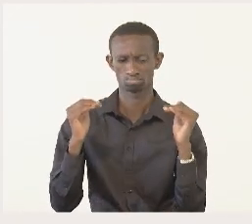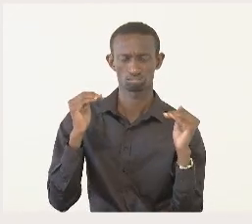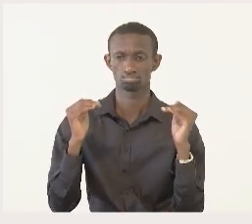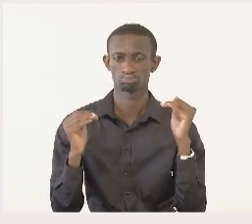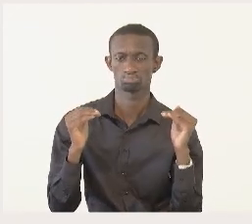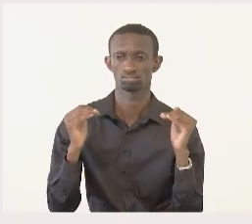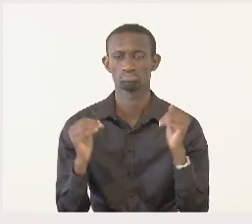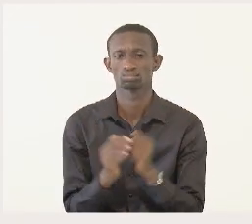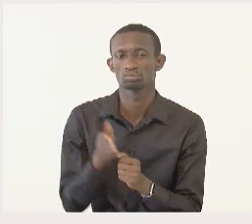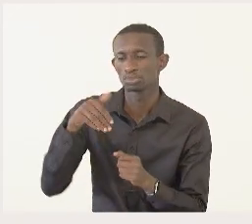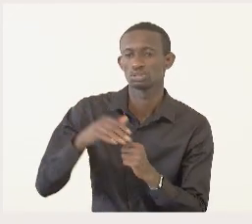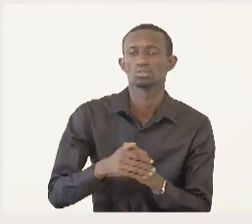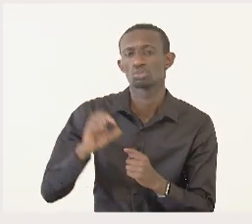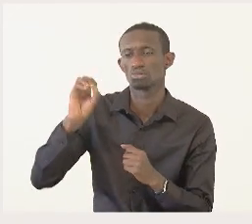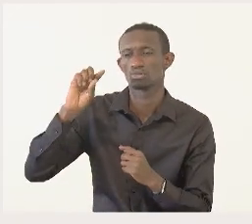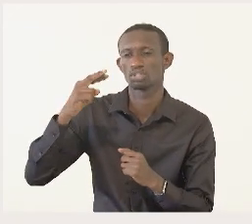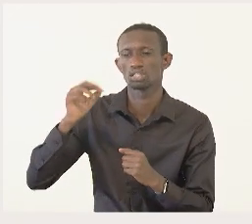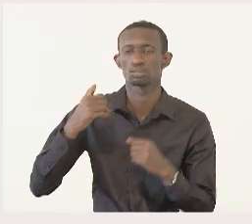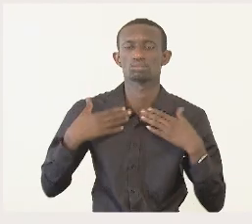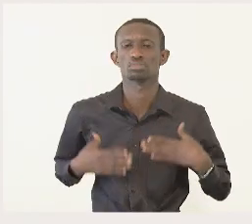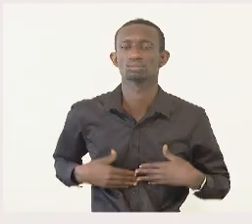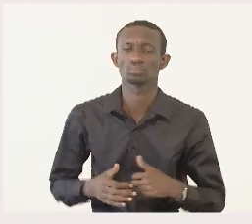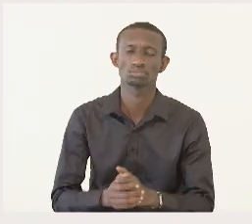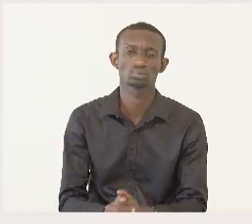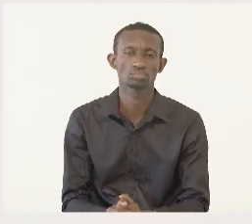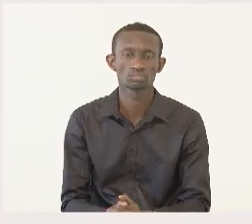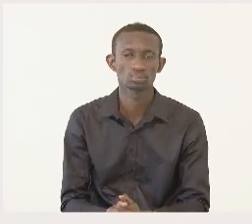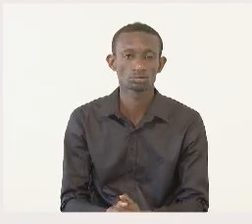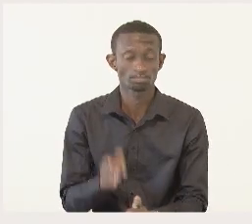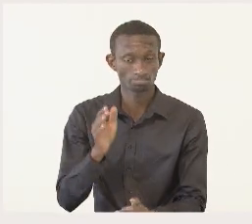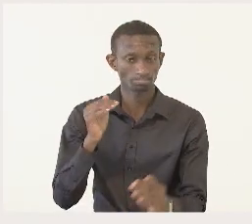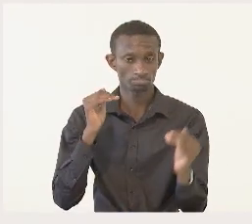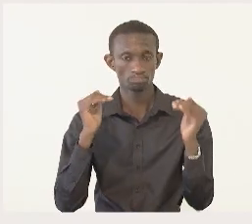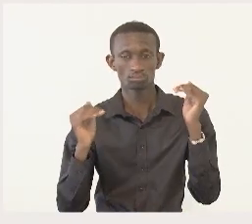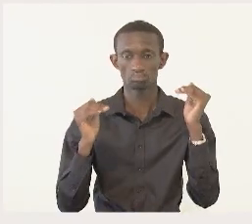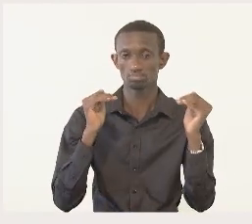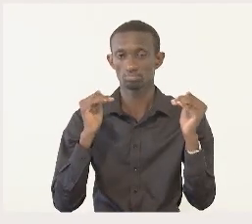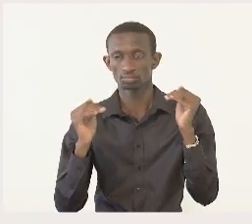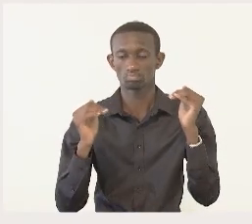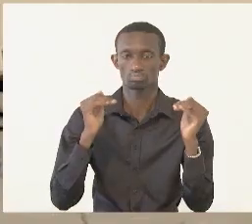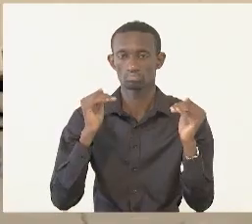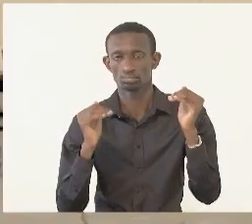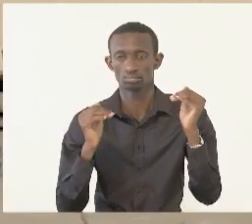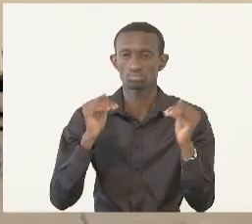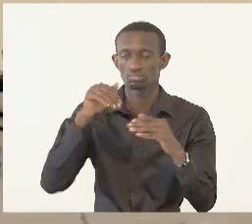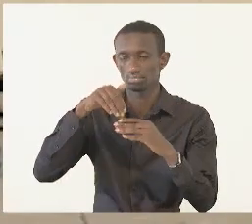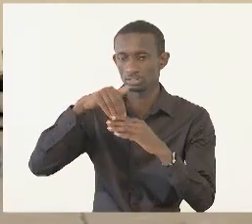an organism. The balancing of the organism internal environment, I said it